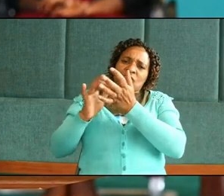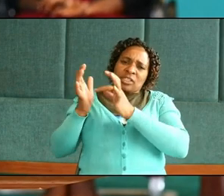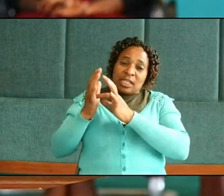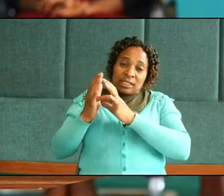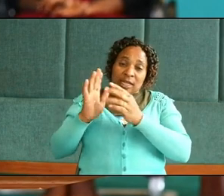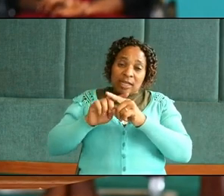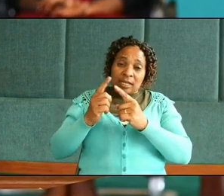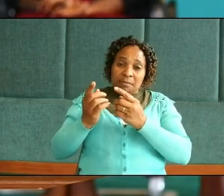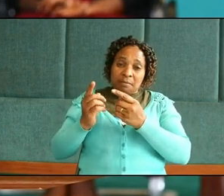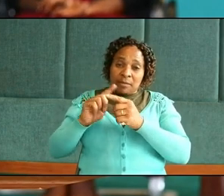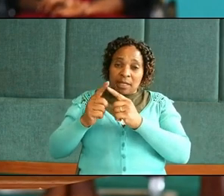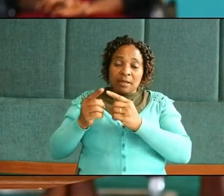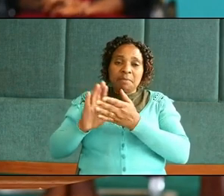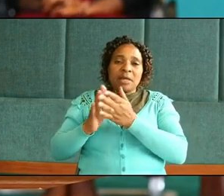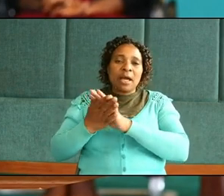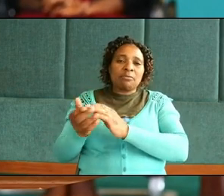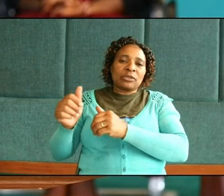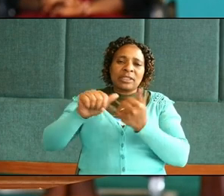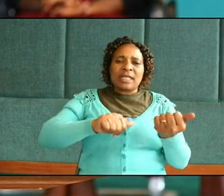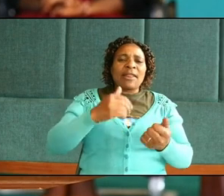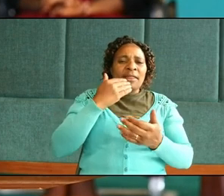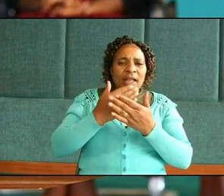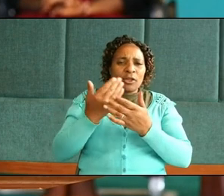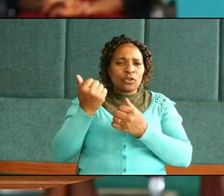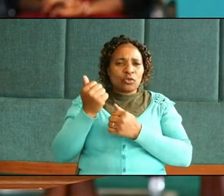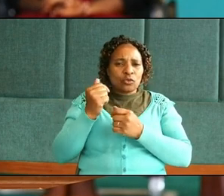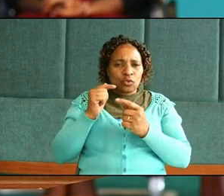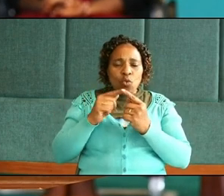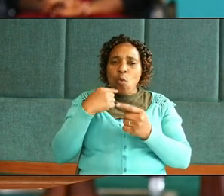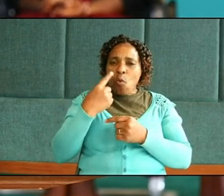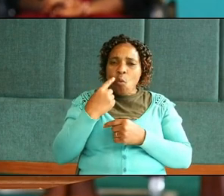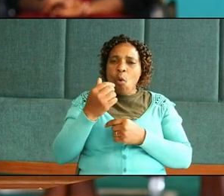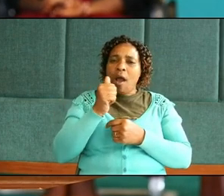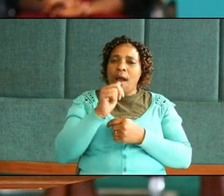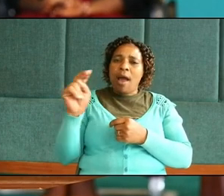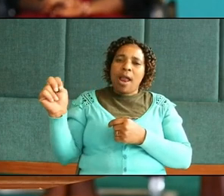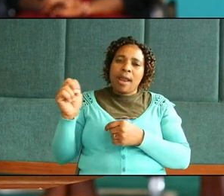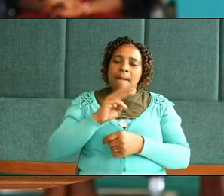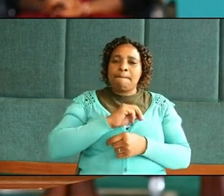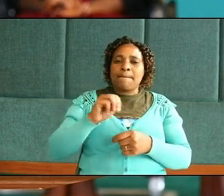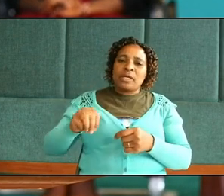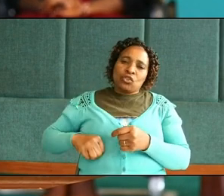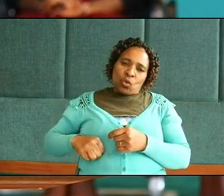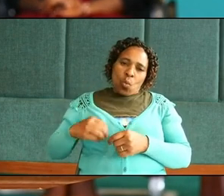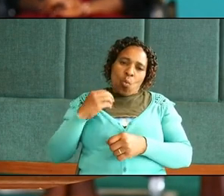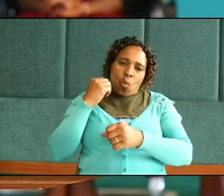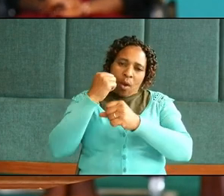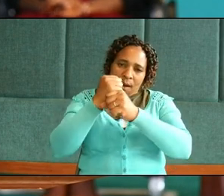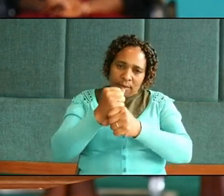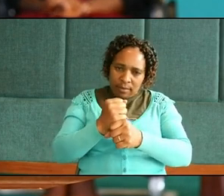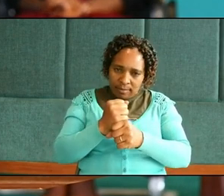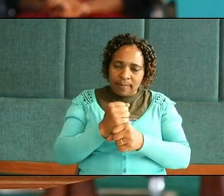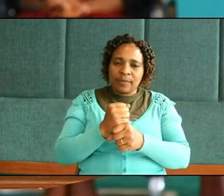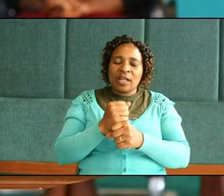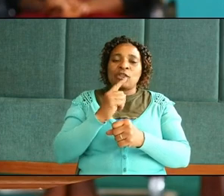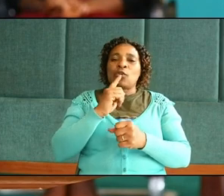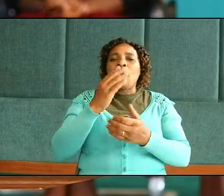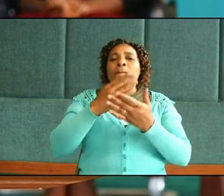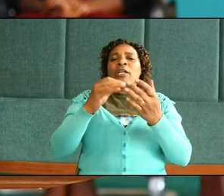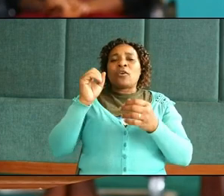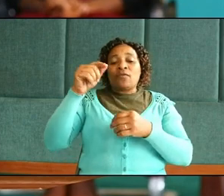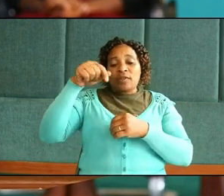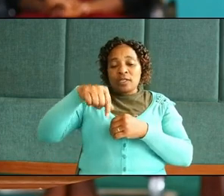baptized, thanks to Anna's missionary. And so part of